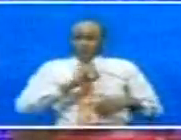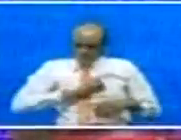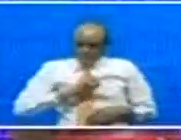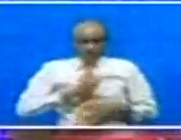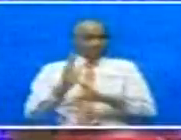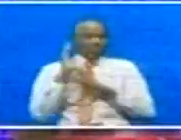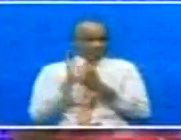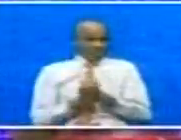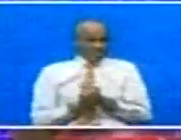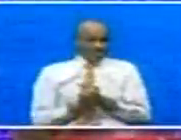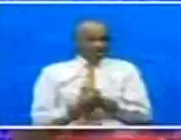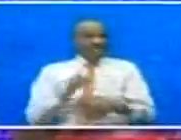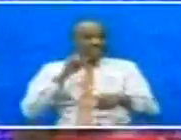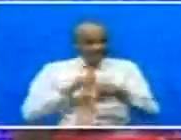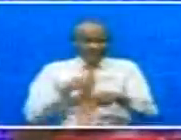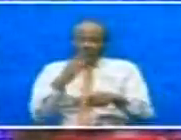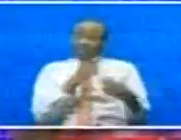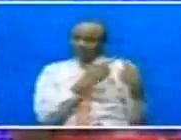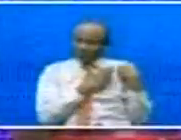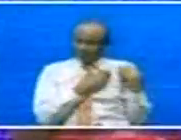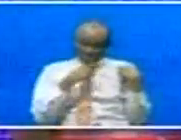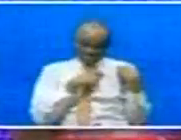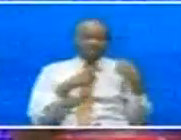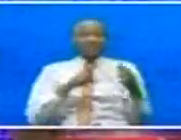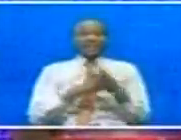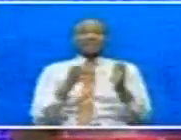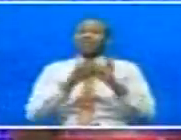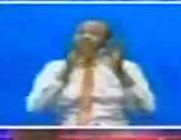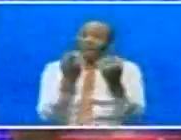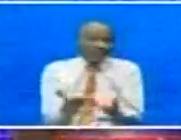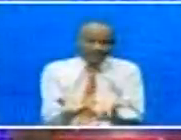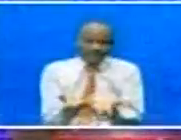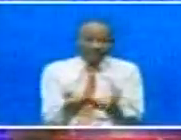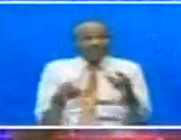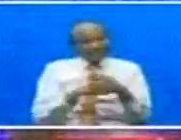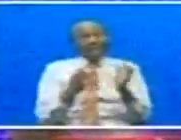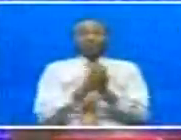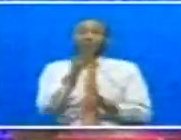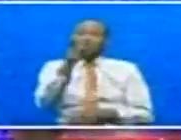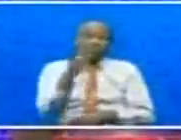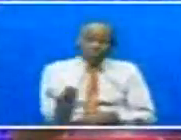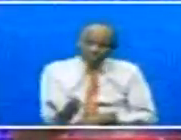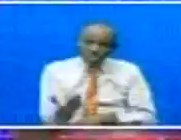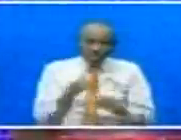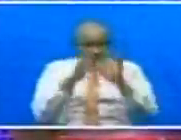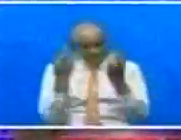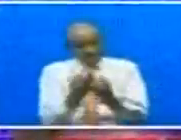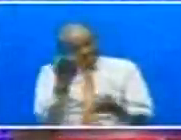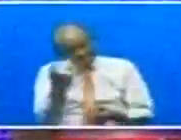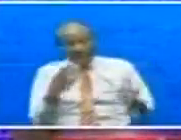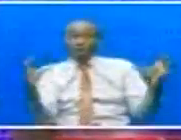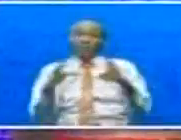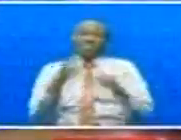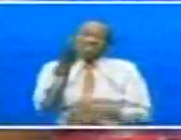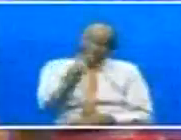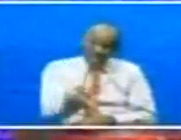security. And when you talk about people taking responsibility, it starts in the family. It starts with you as an individual, in the family, in the community,